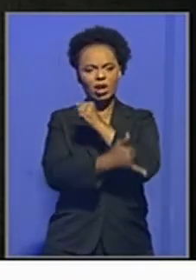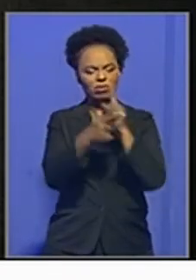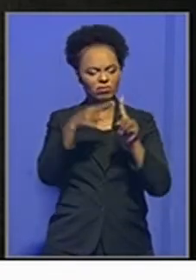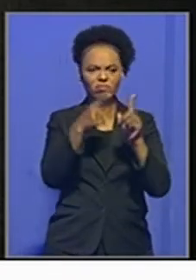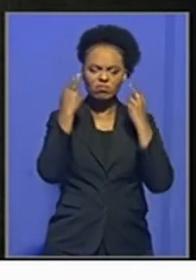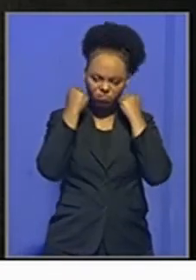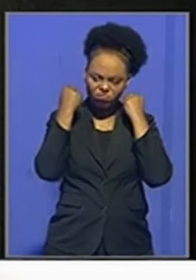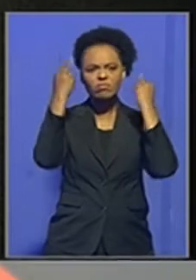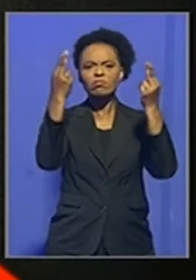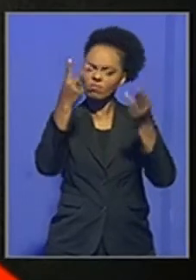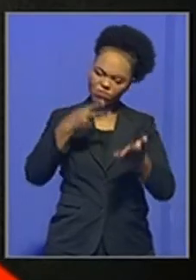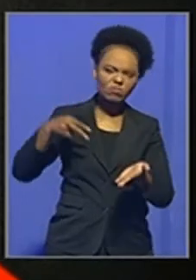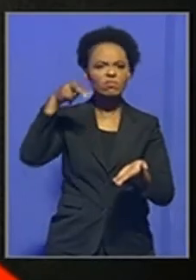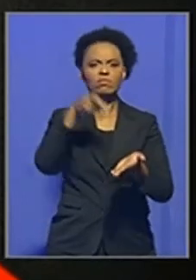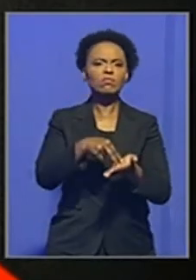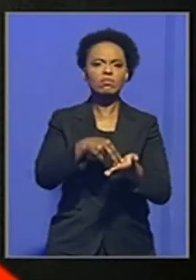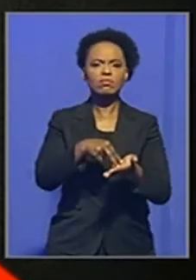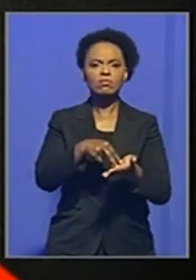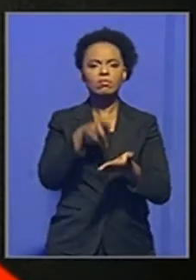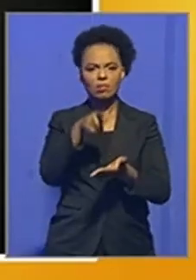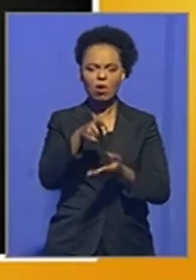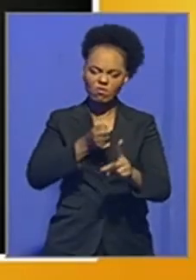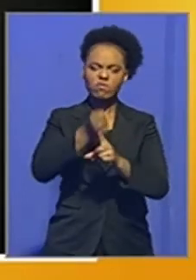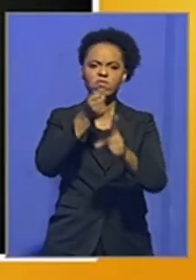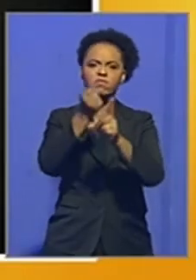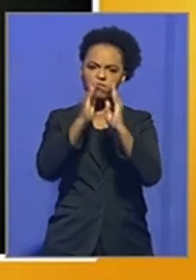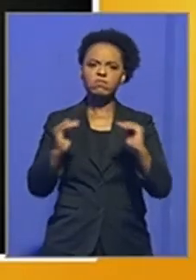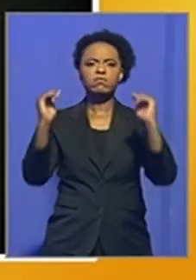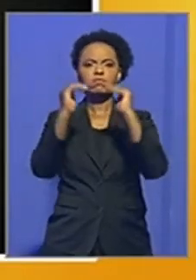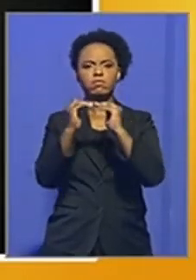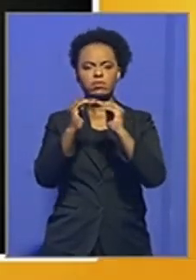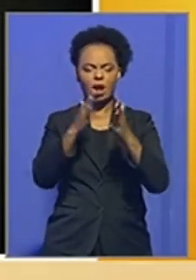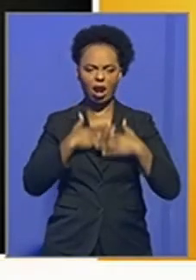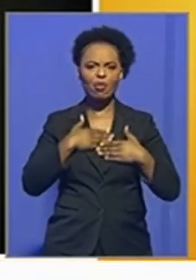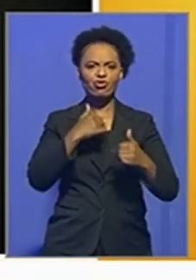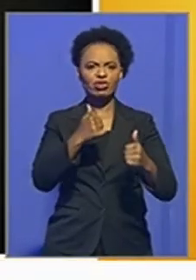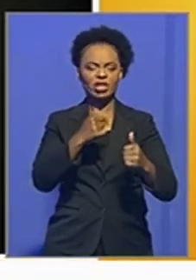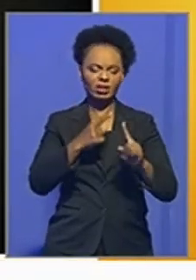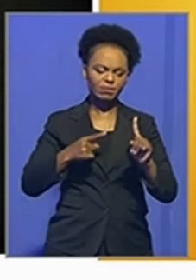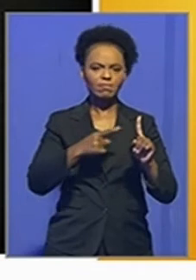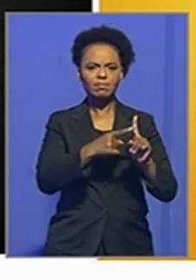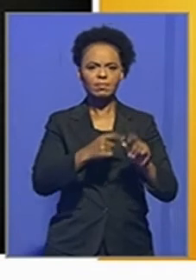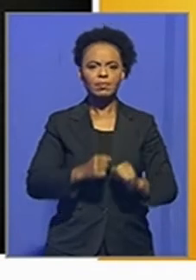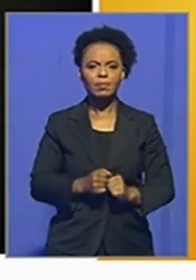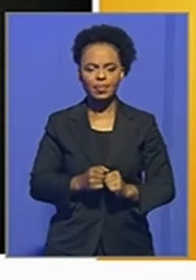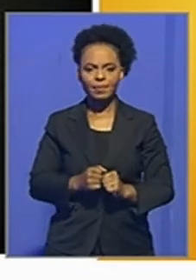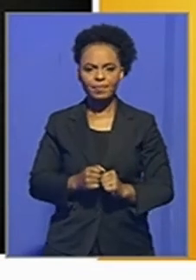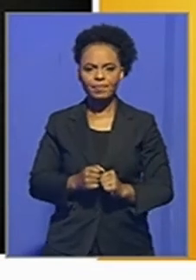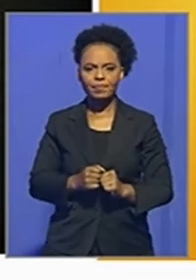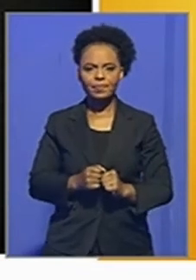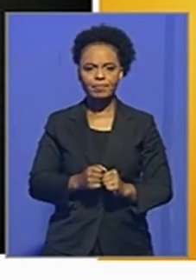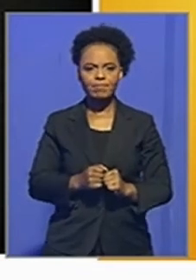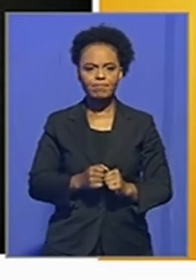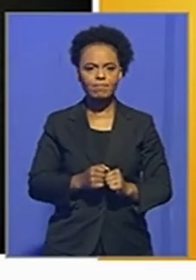the area of Mazulu. So we appreciate his legacy. We want to convey our condolences to the